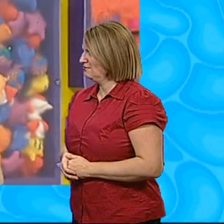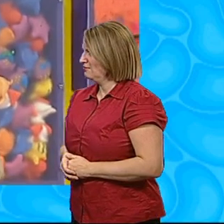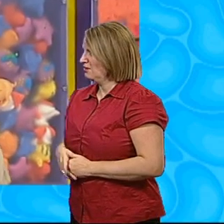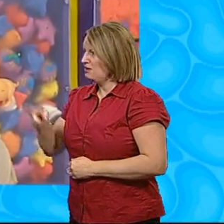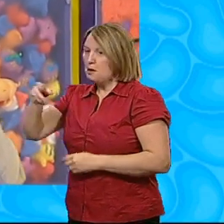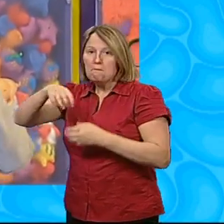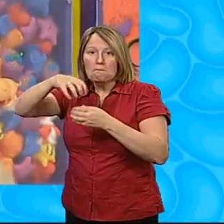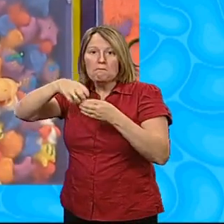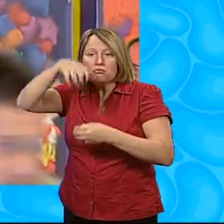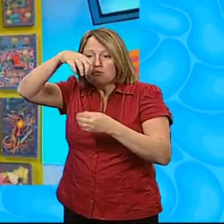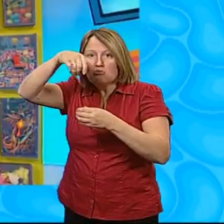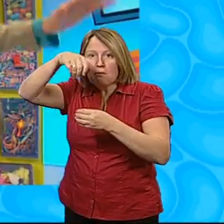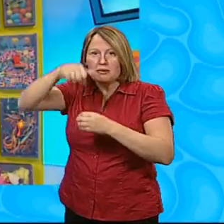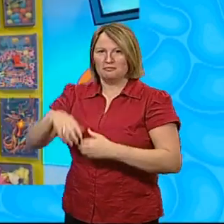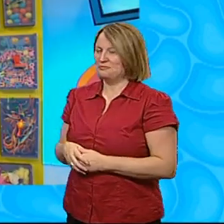Some bottle tops.